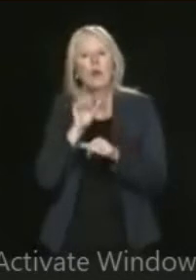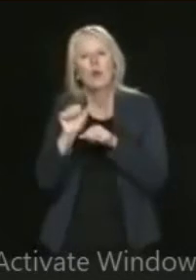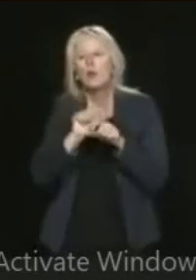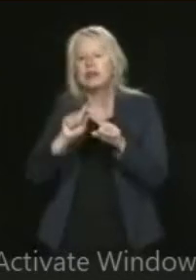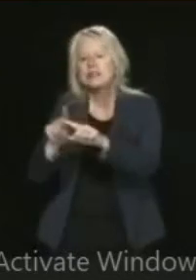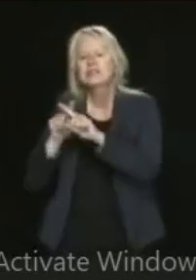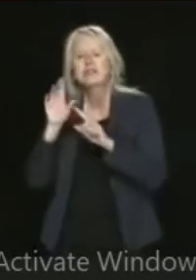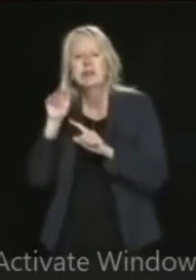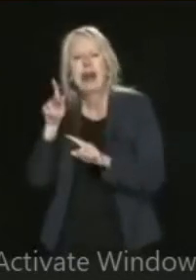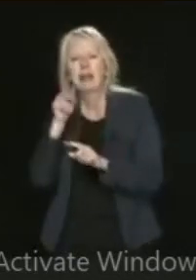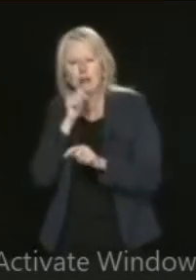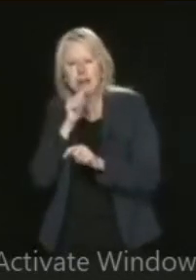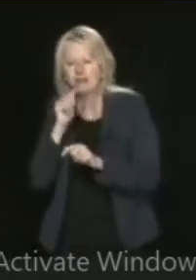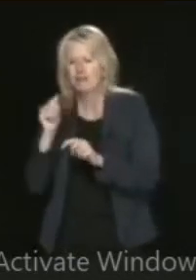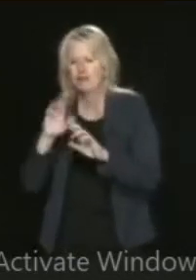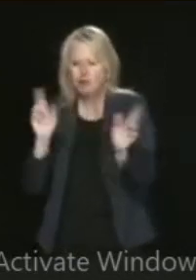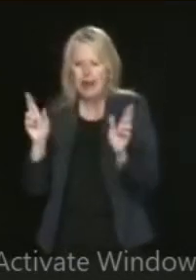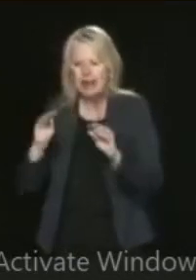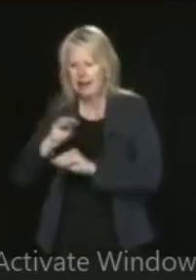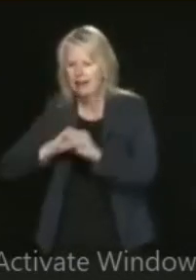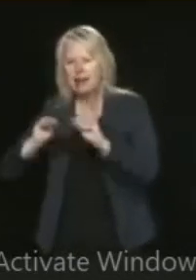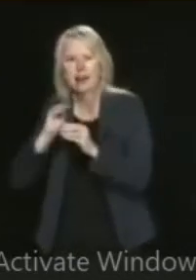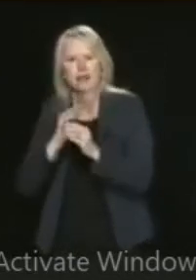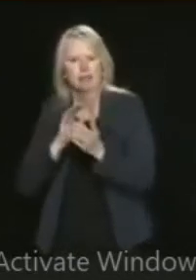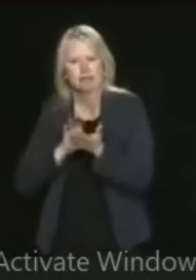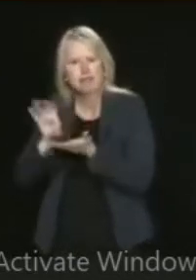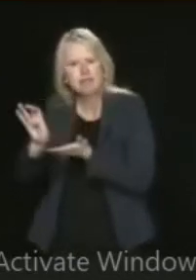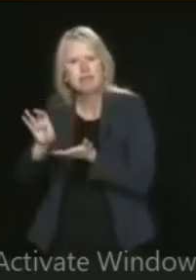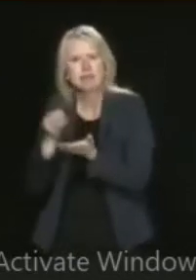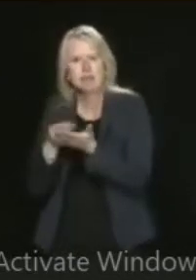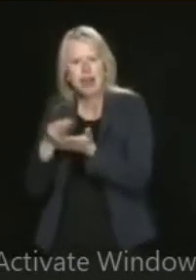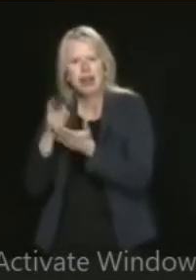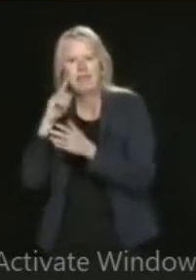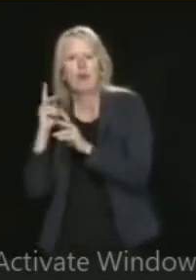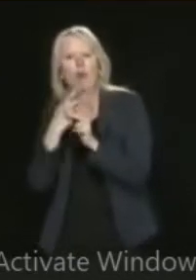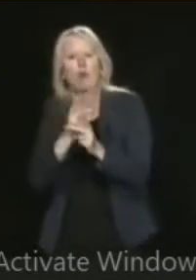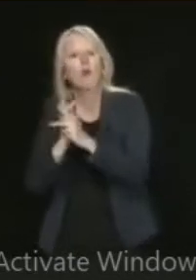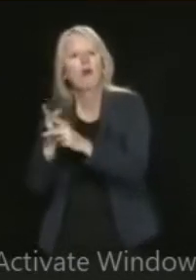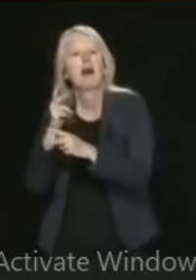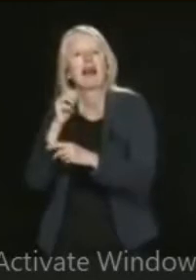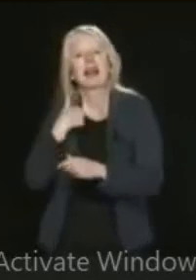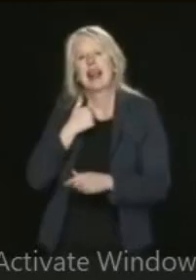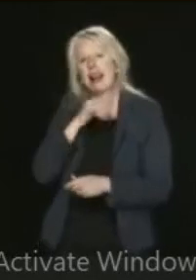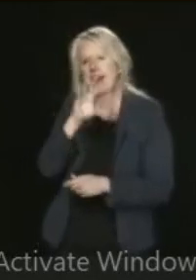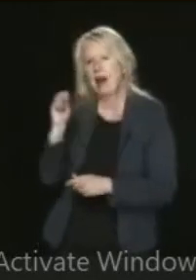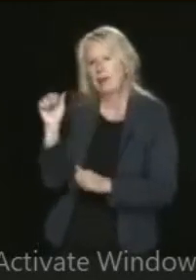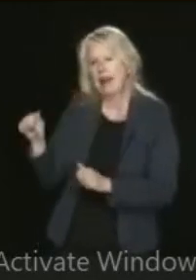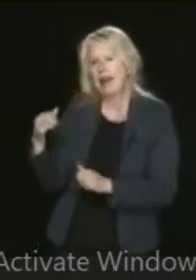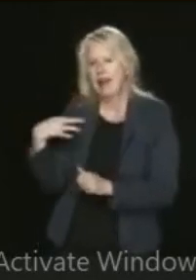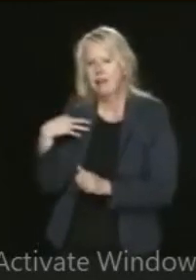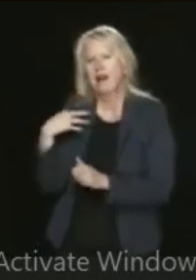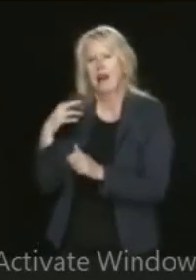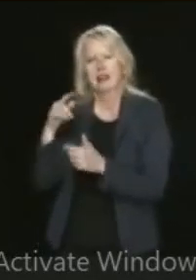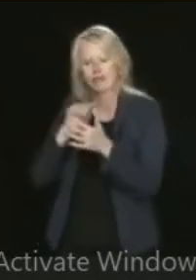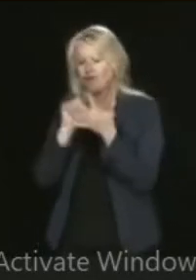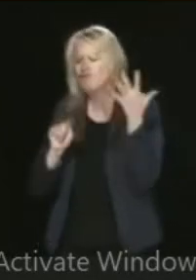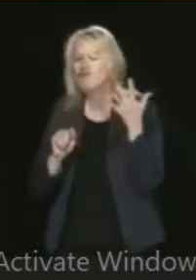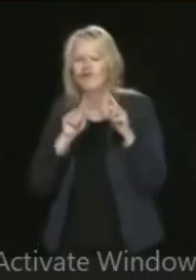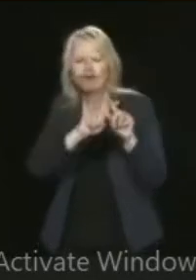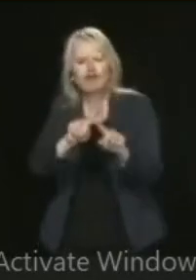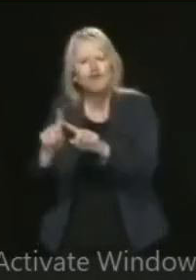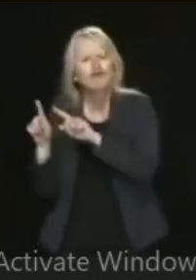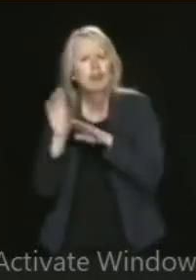to free up access to capital in the tens of millions for Canadian companies in every industry and in